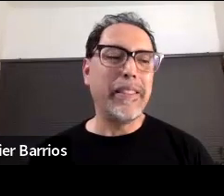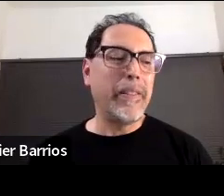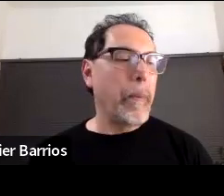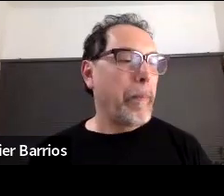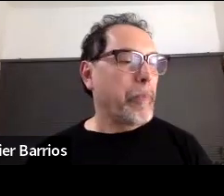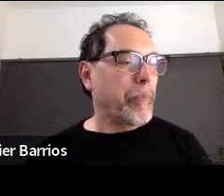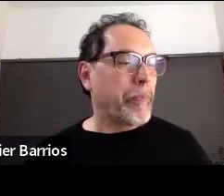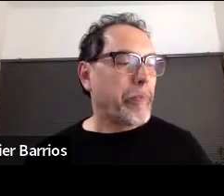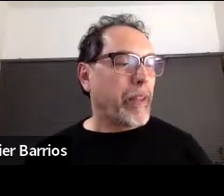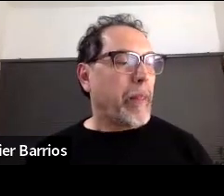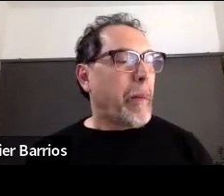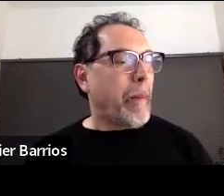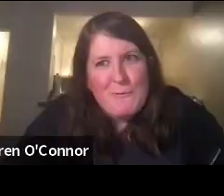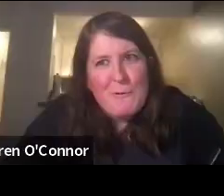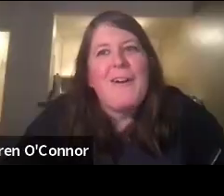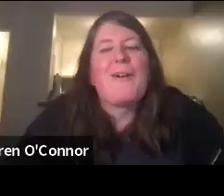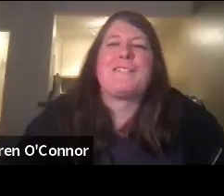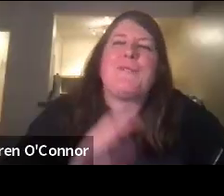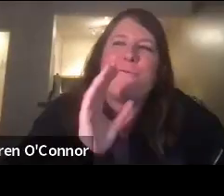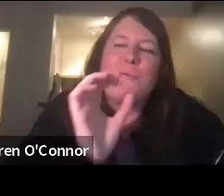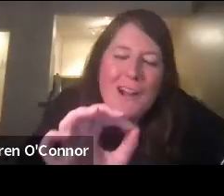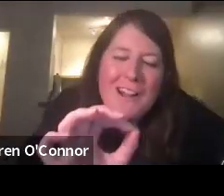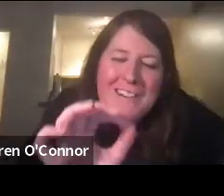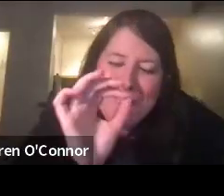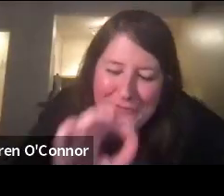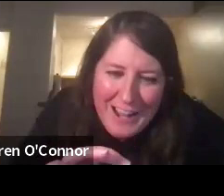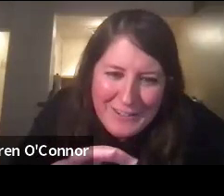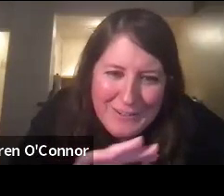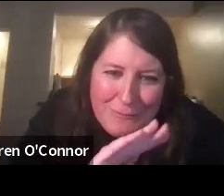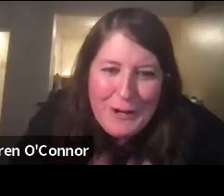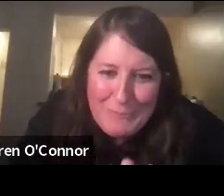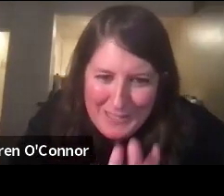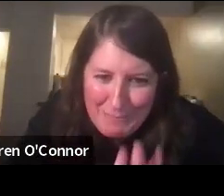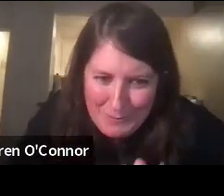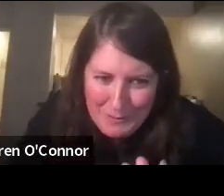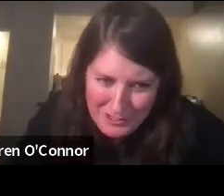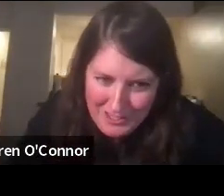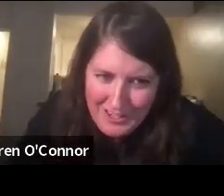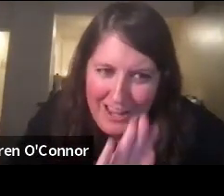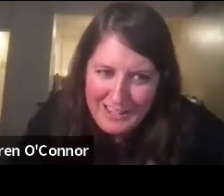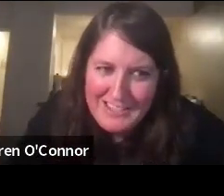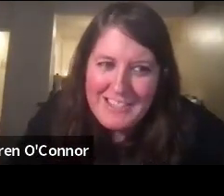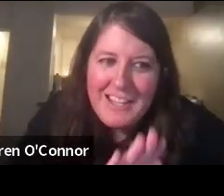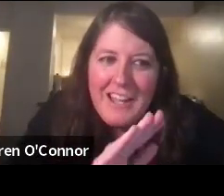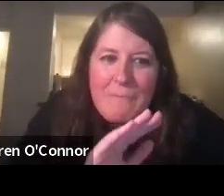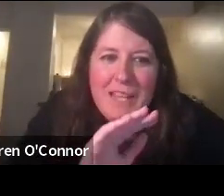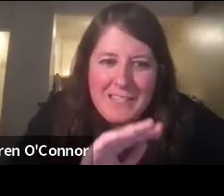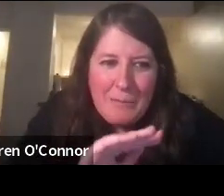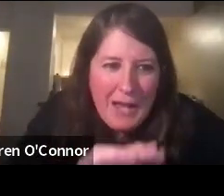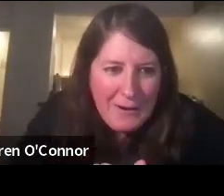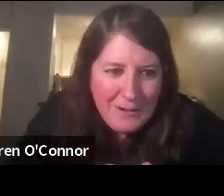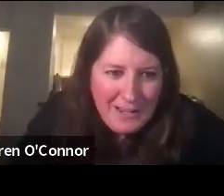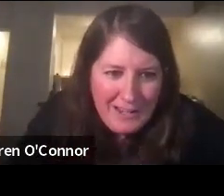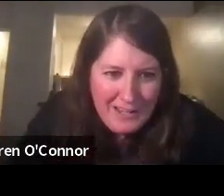Absolutely. Incredible. Well, we have one final wrap this up question, and